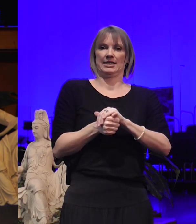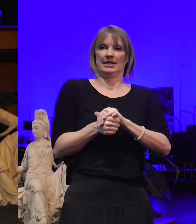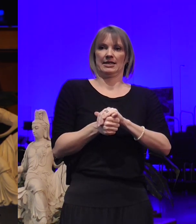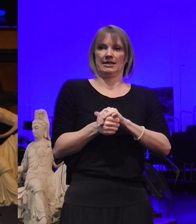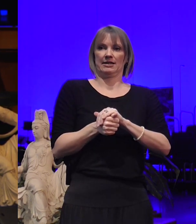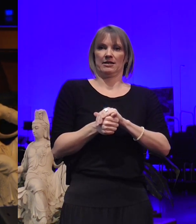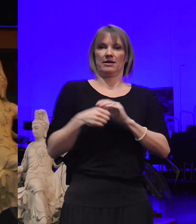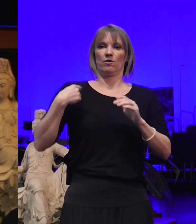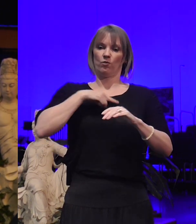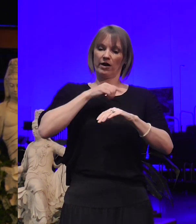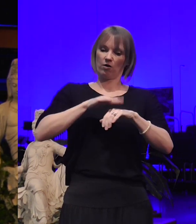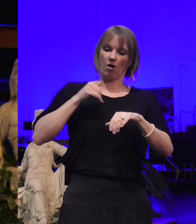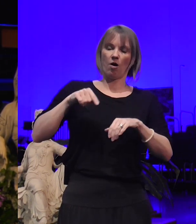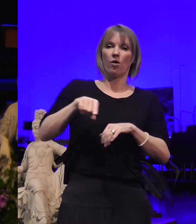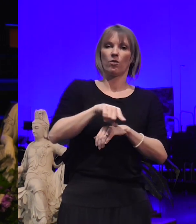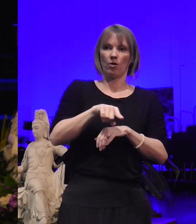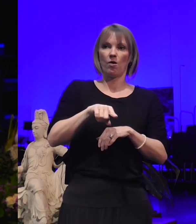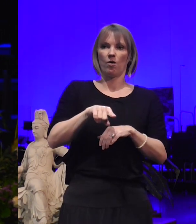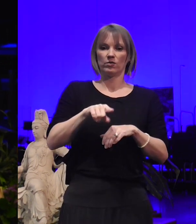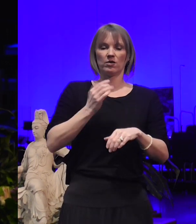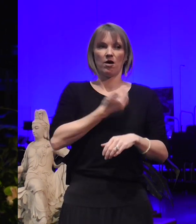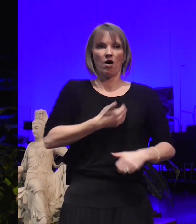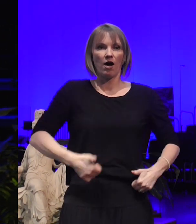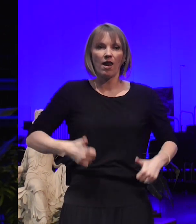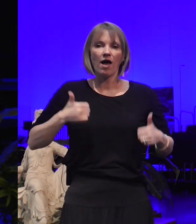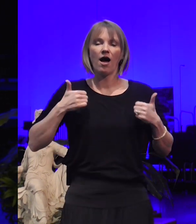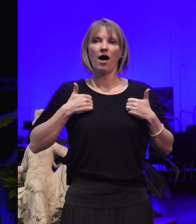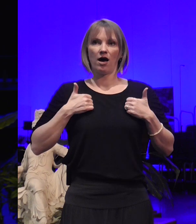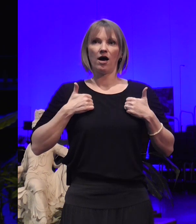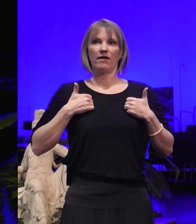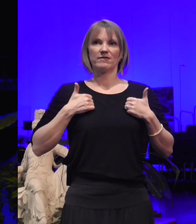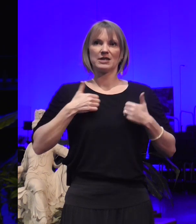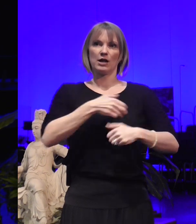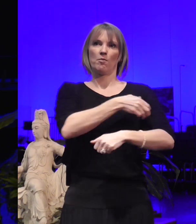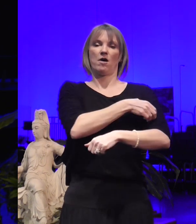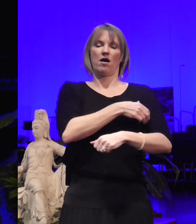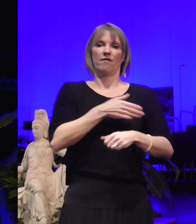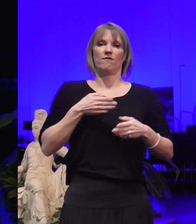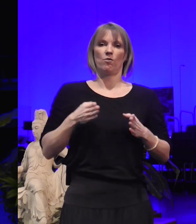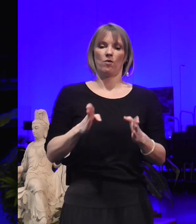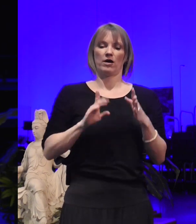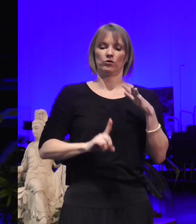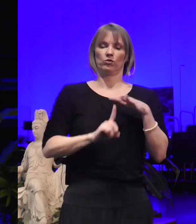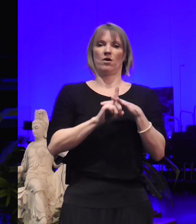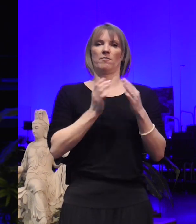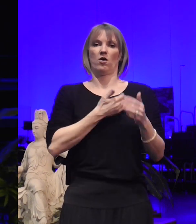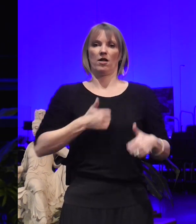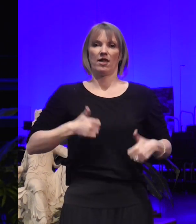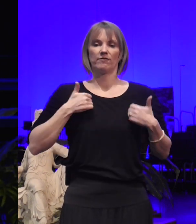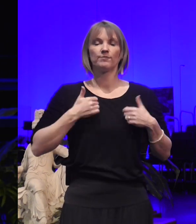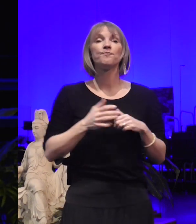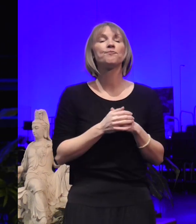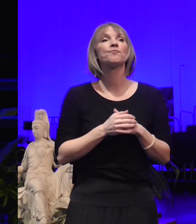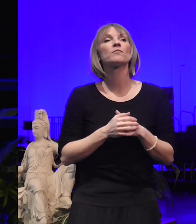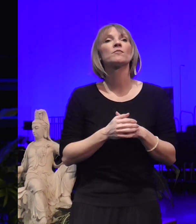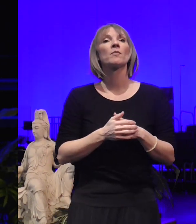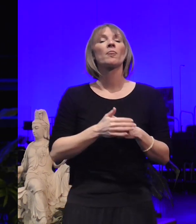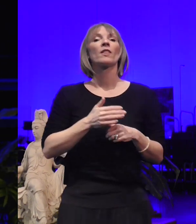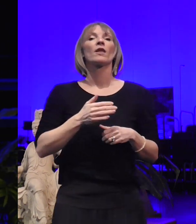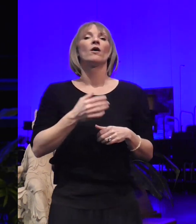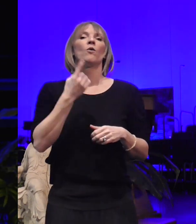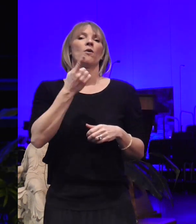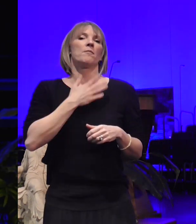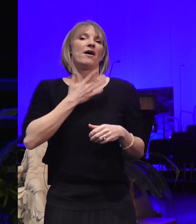forth into our lives in an emphatic and powerful way. A great influence on me, and my